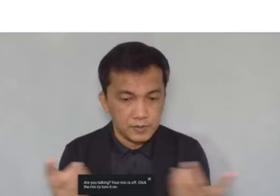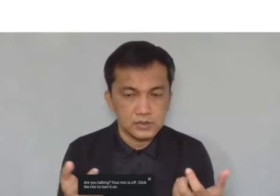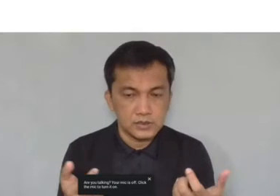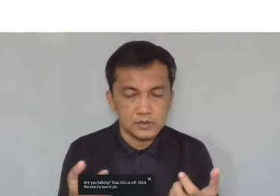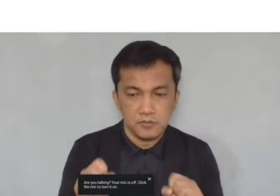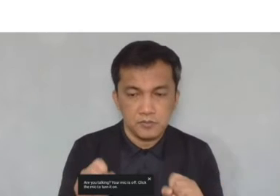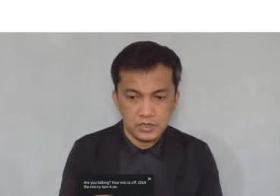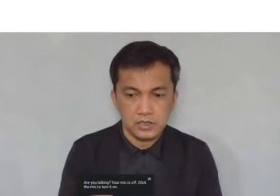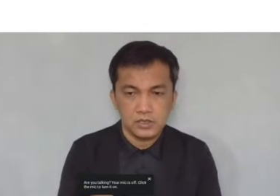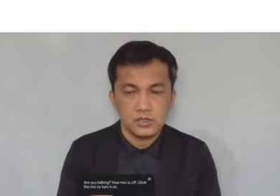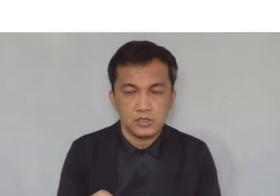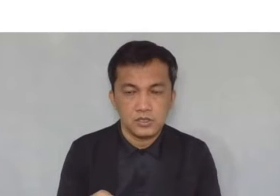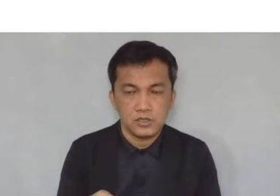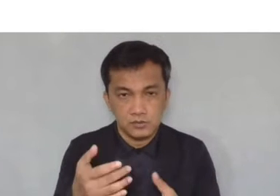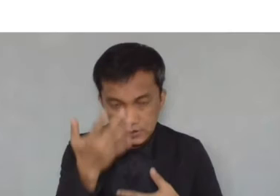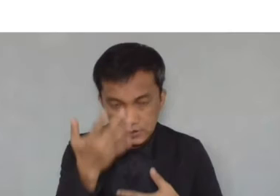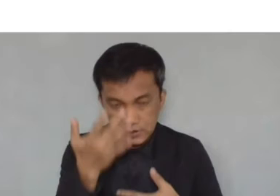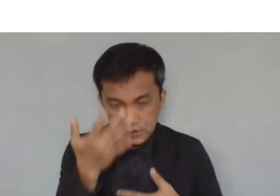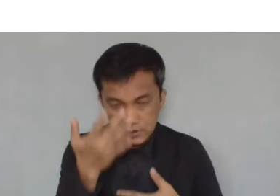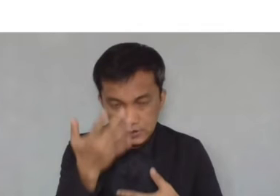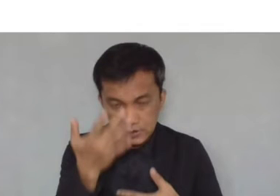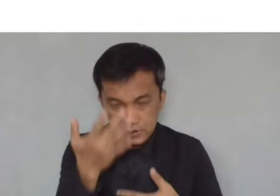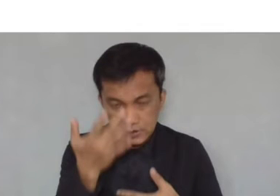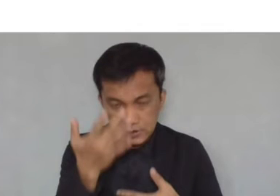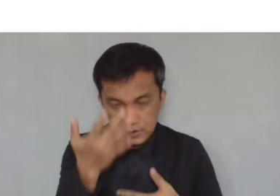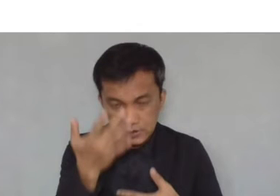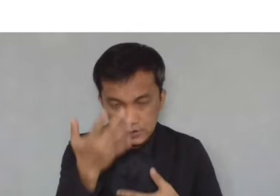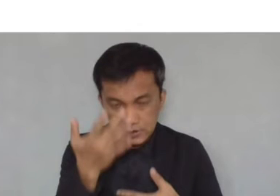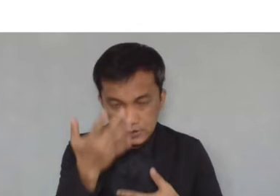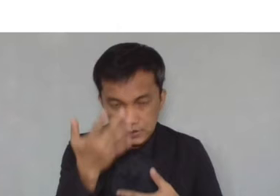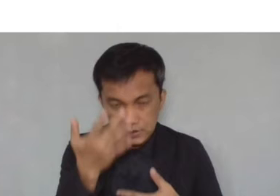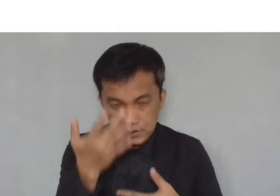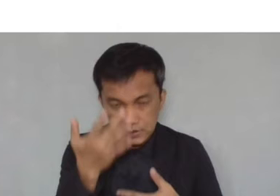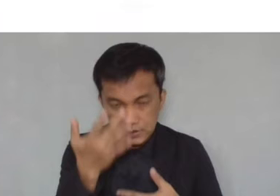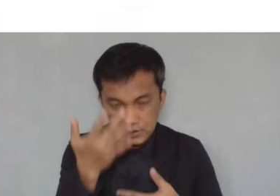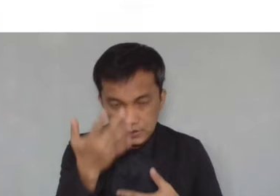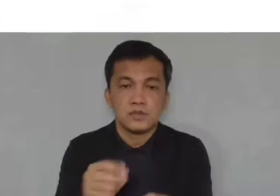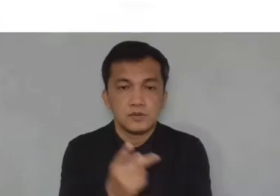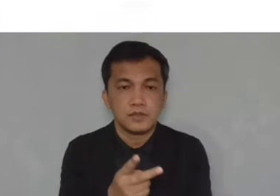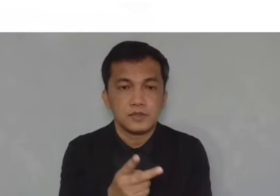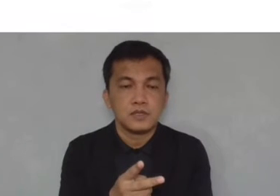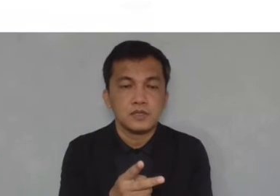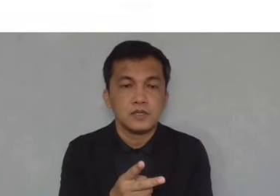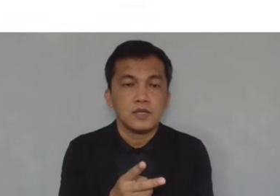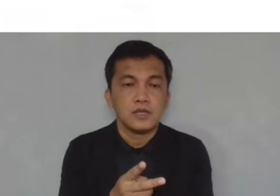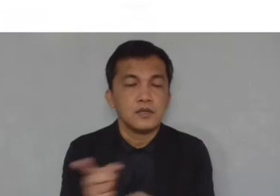non-infected remotely, and with this can institute proper preparation for to face